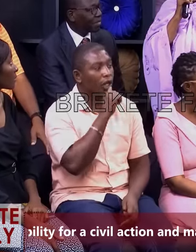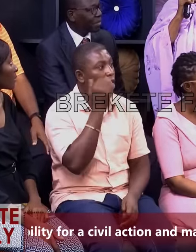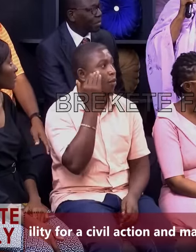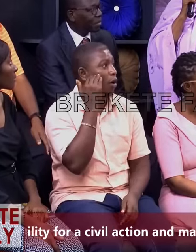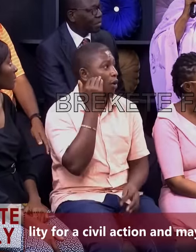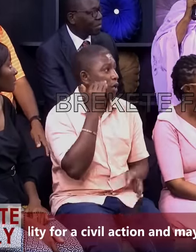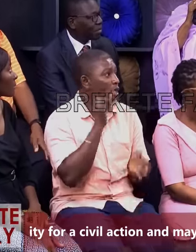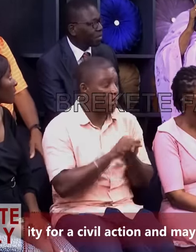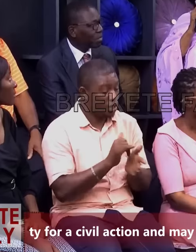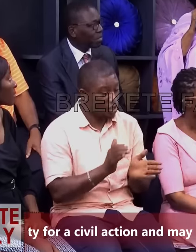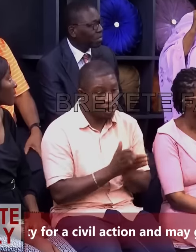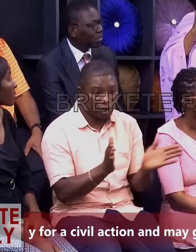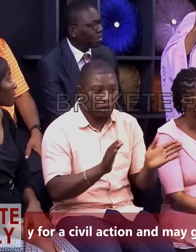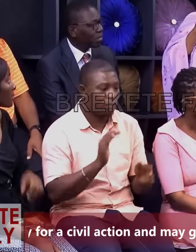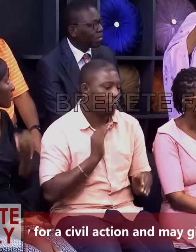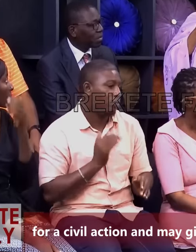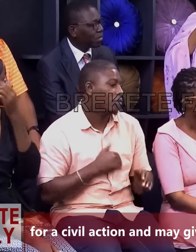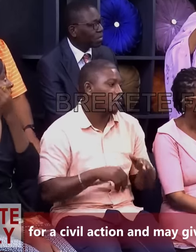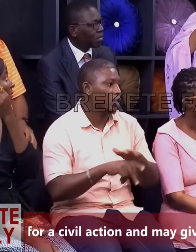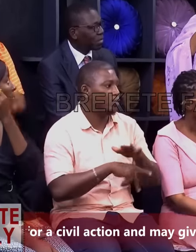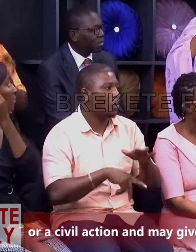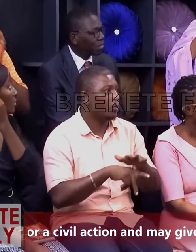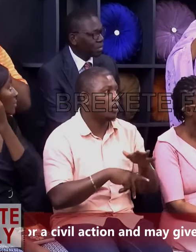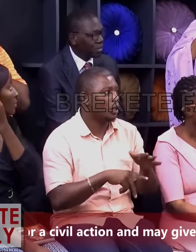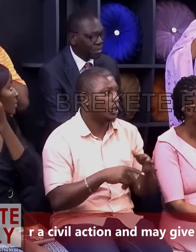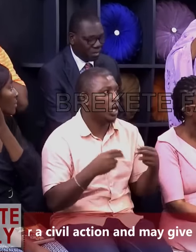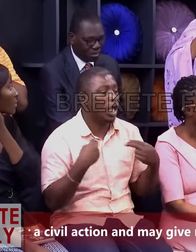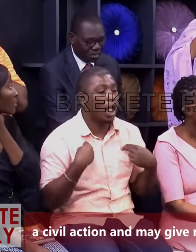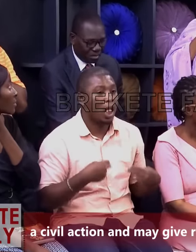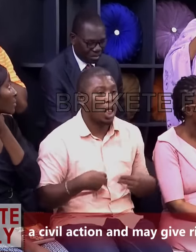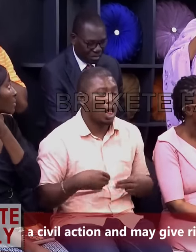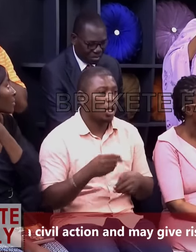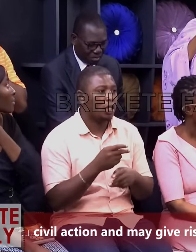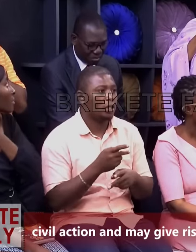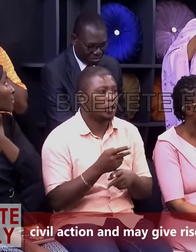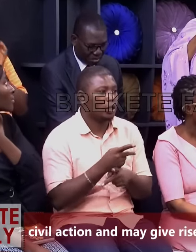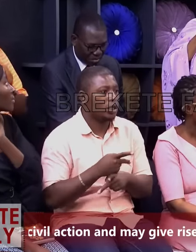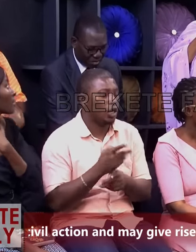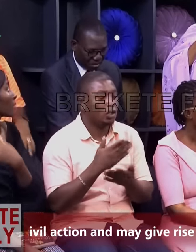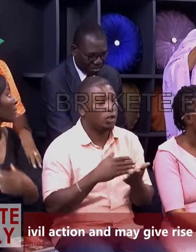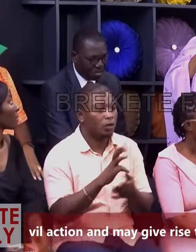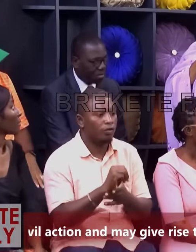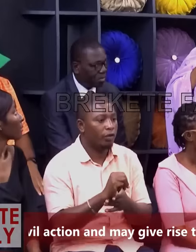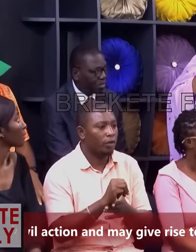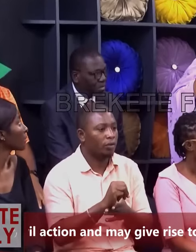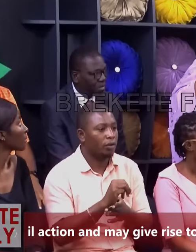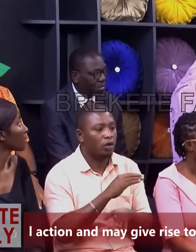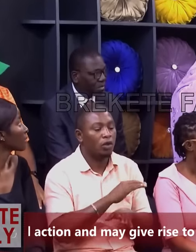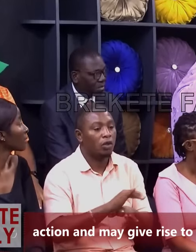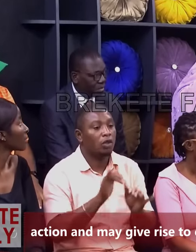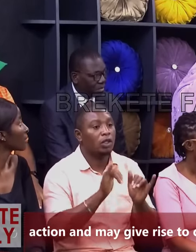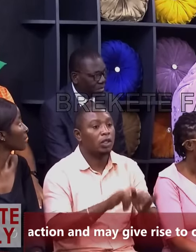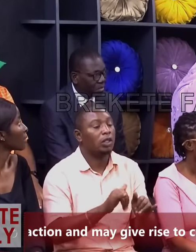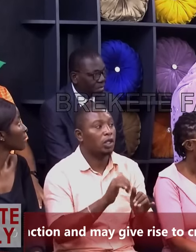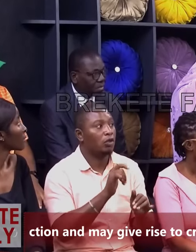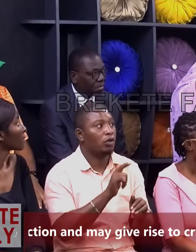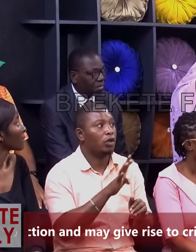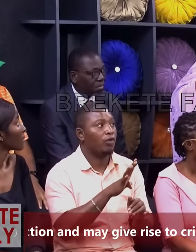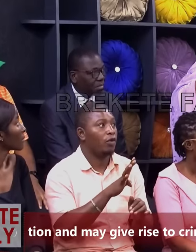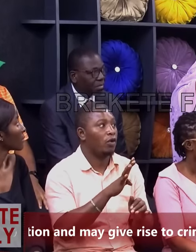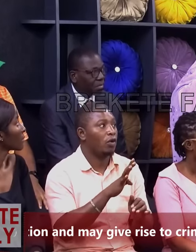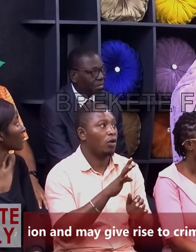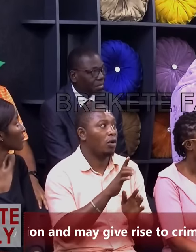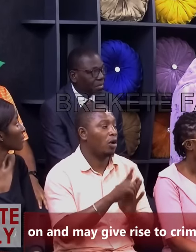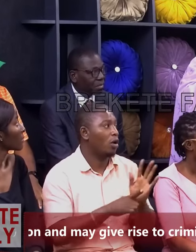generally our Primary Healthcare facilities some of them doesn't run 24 hours we all know about